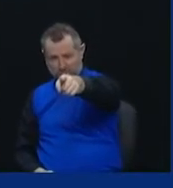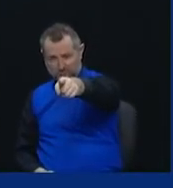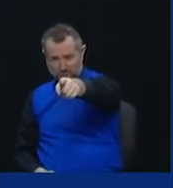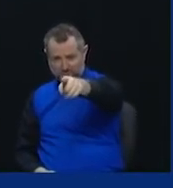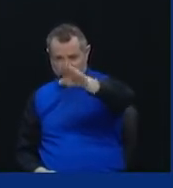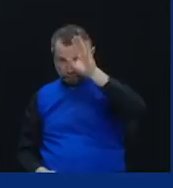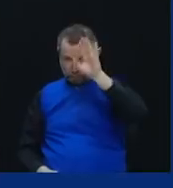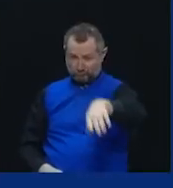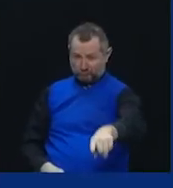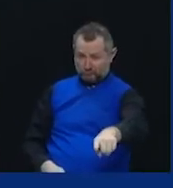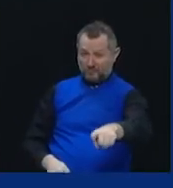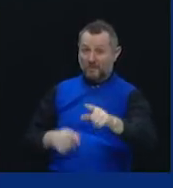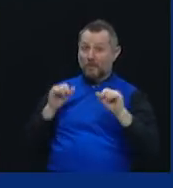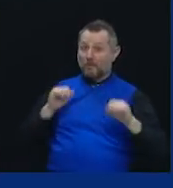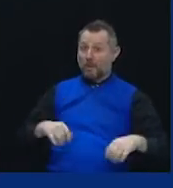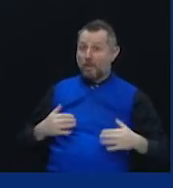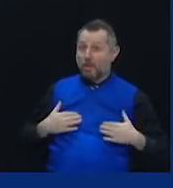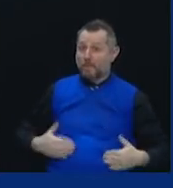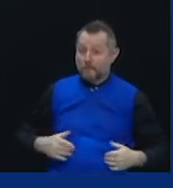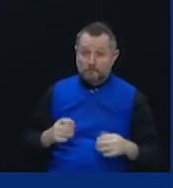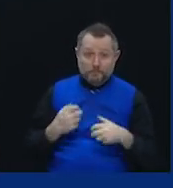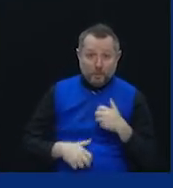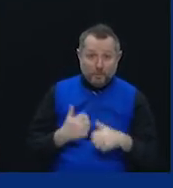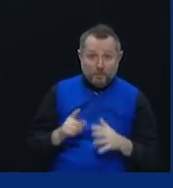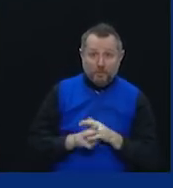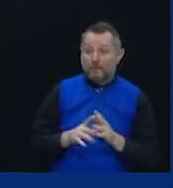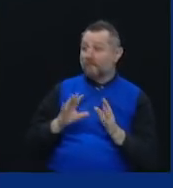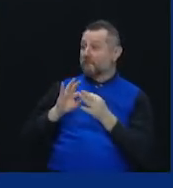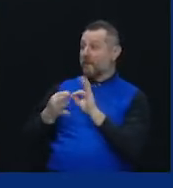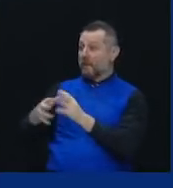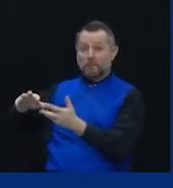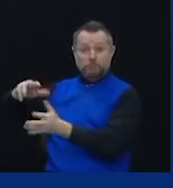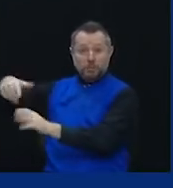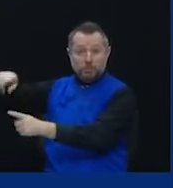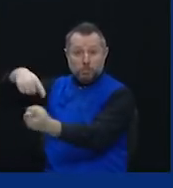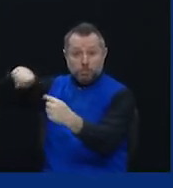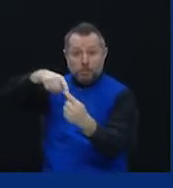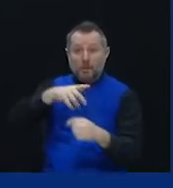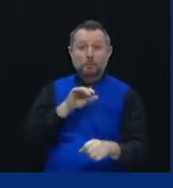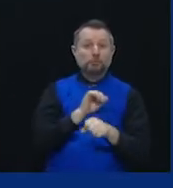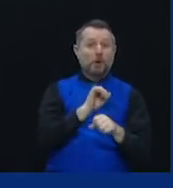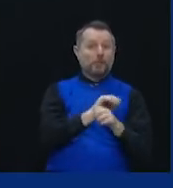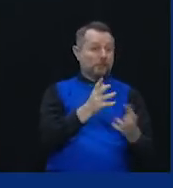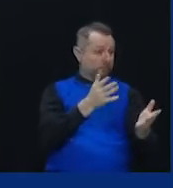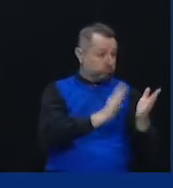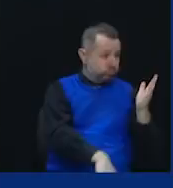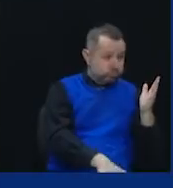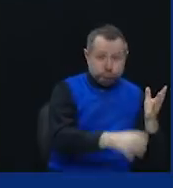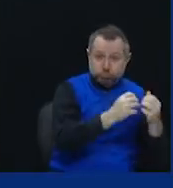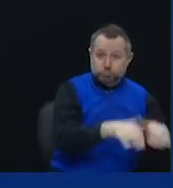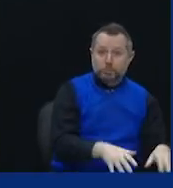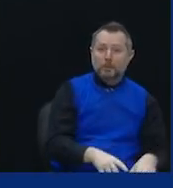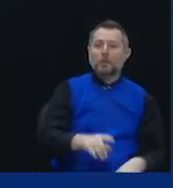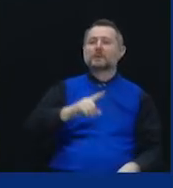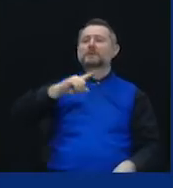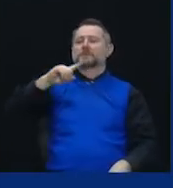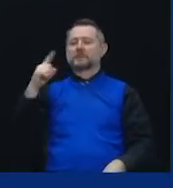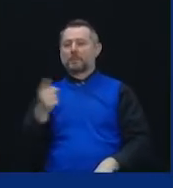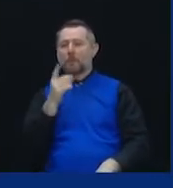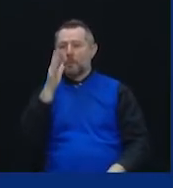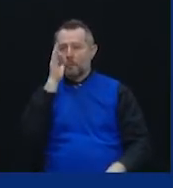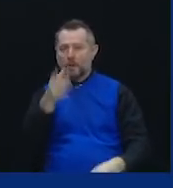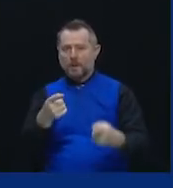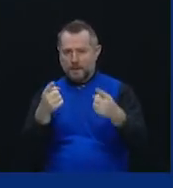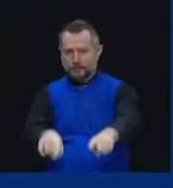Could be a health issue, could be a family issue, could be a job issue, but something will happen. And then the